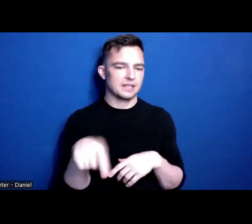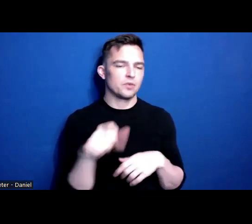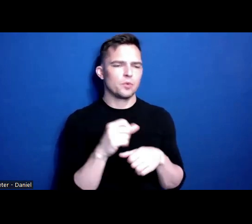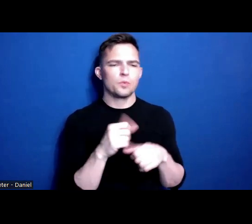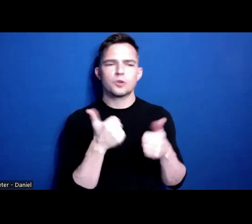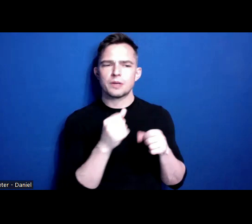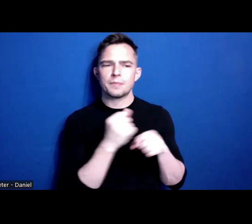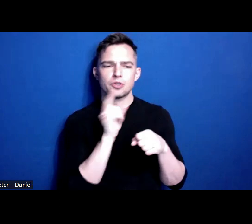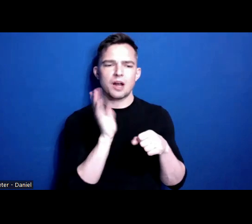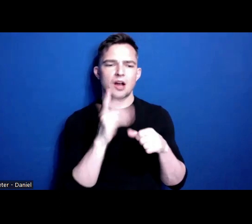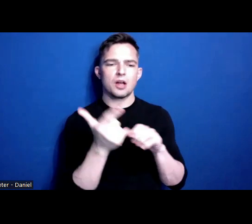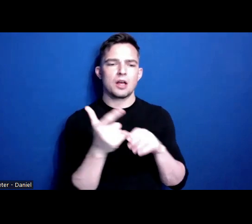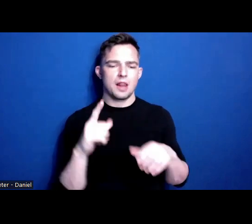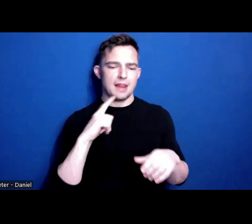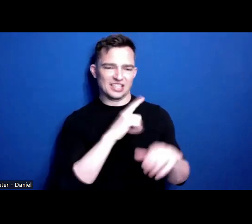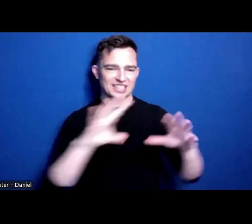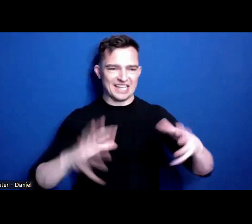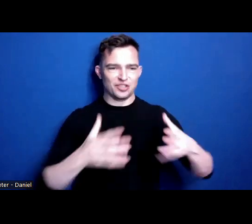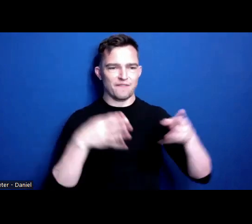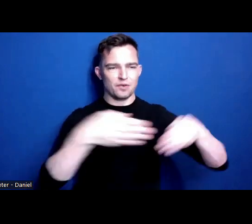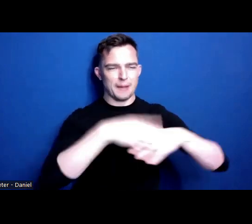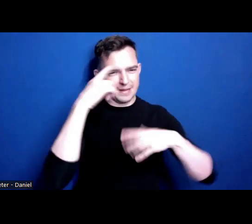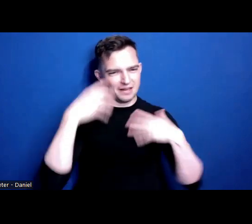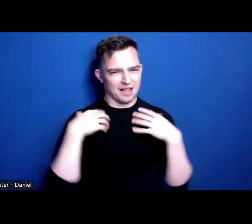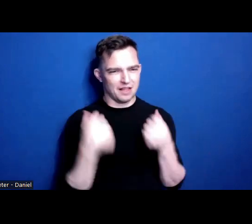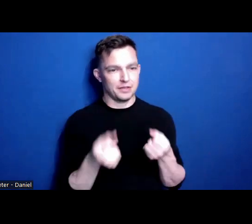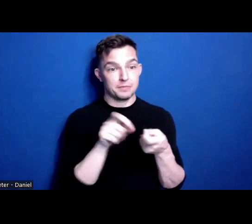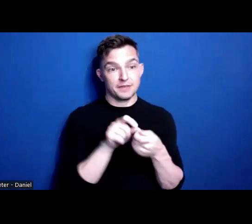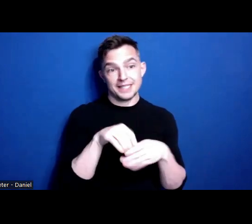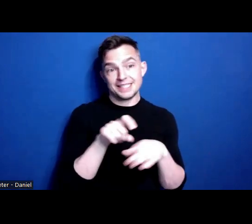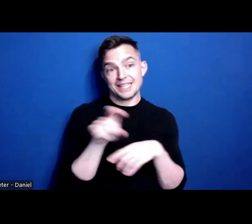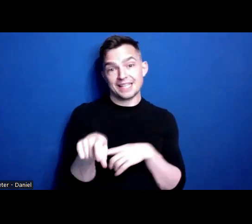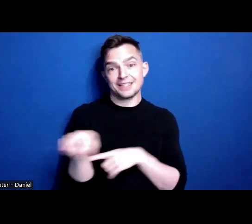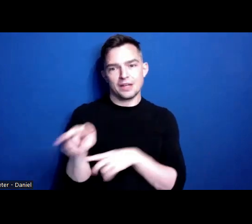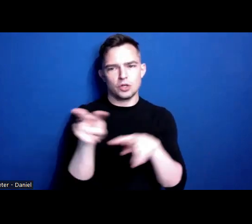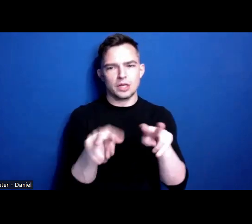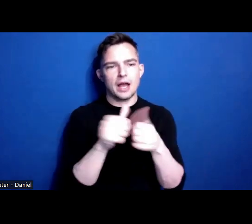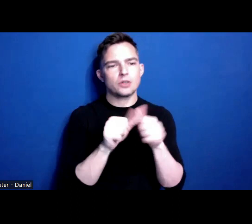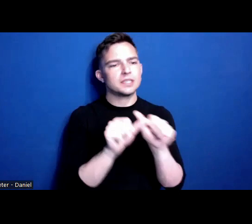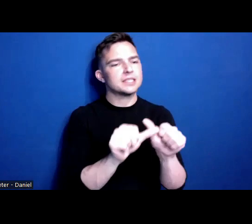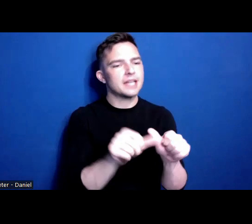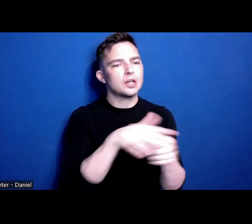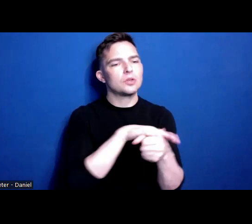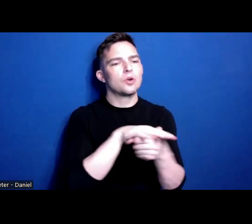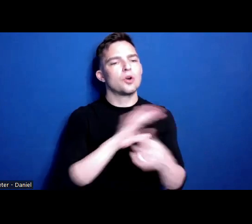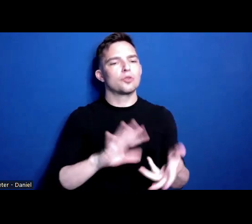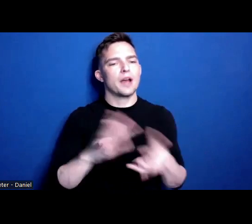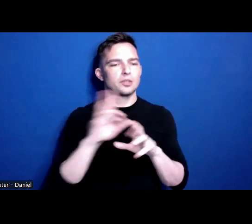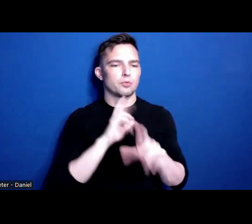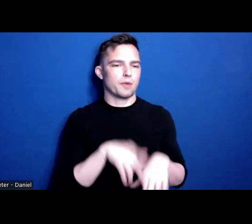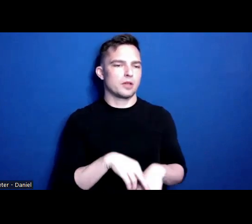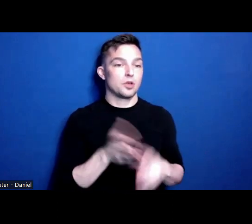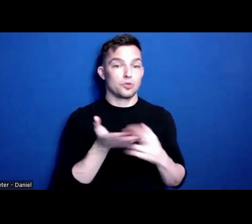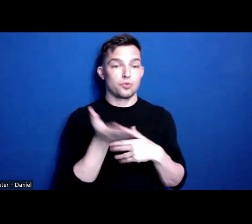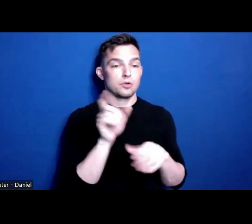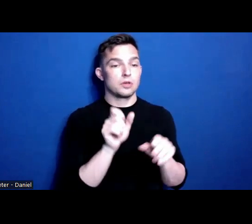on mental health. Specifically in Texas, they are looking at how to sustain the local crisis response through